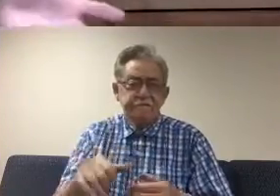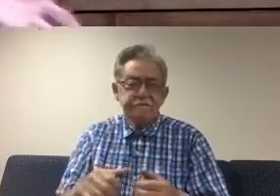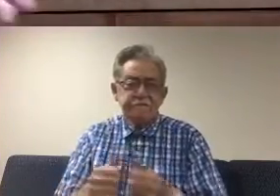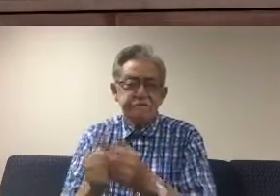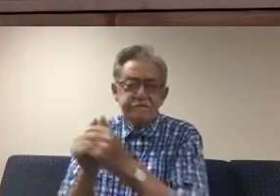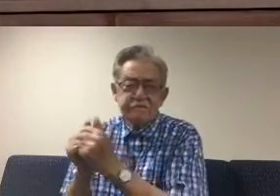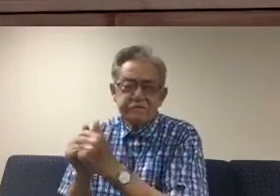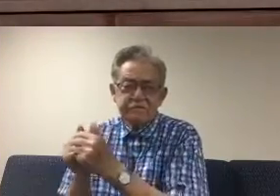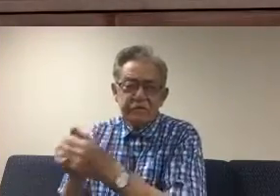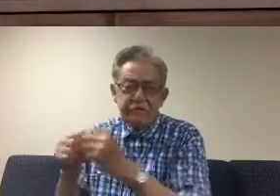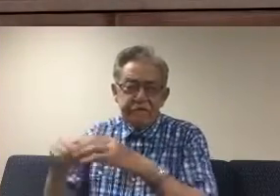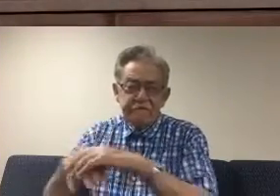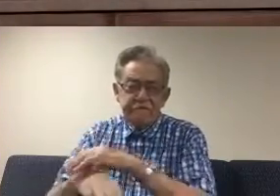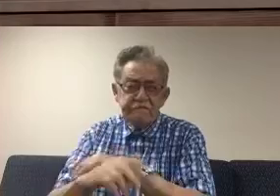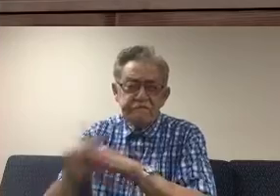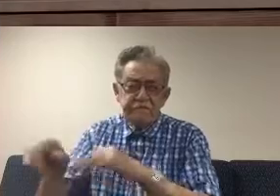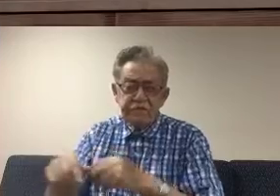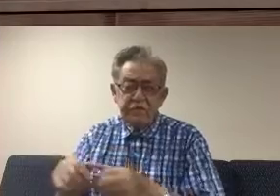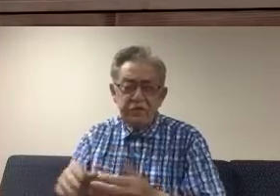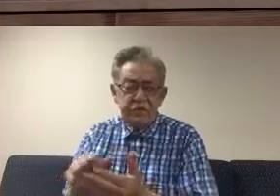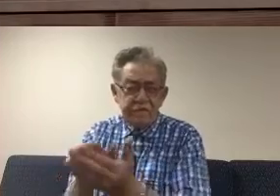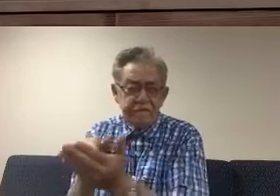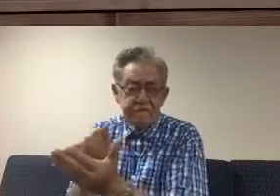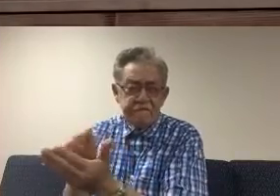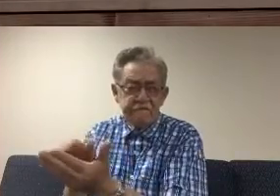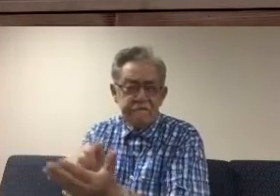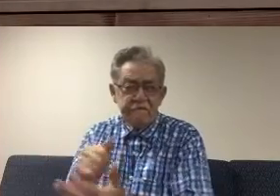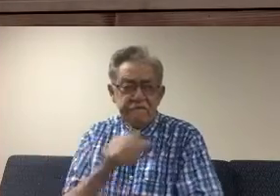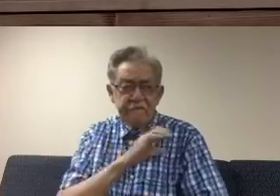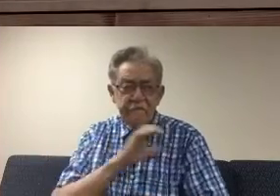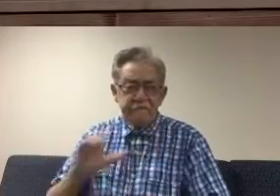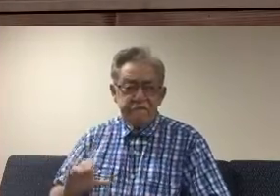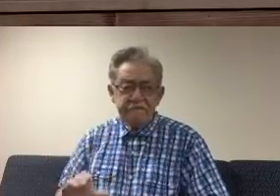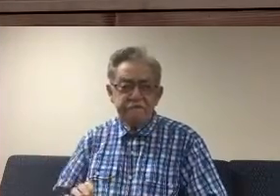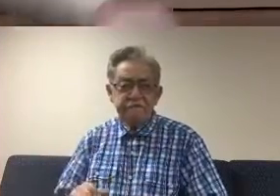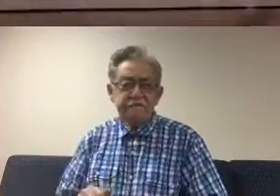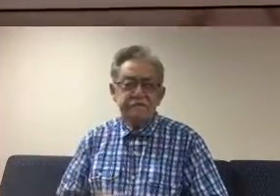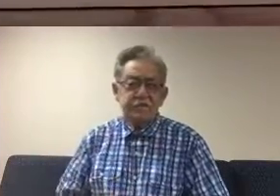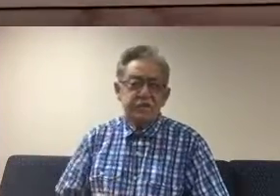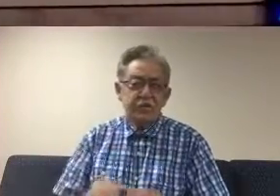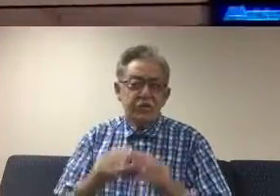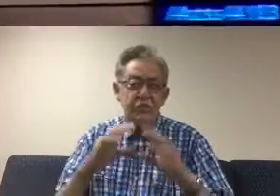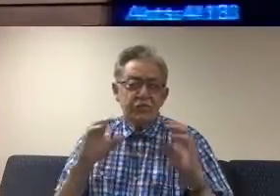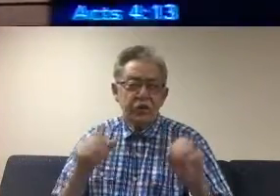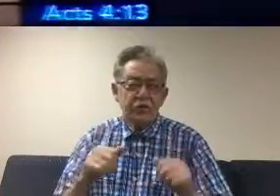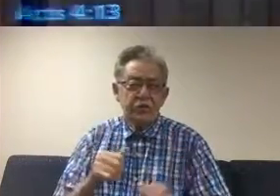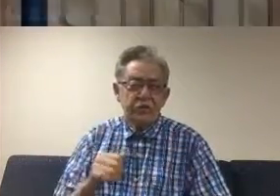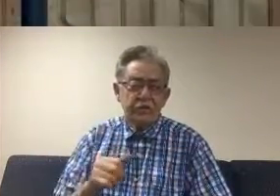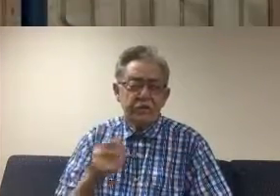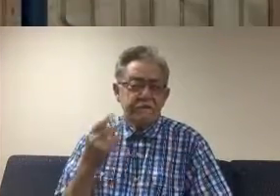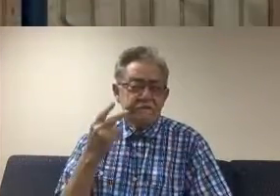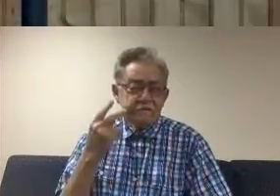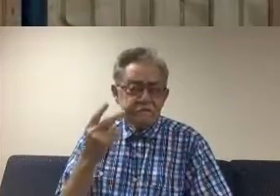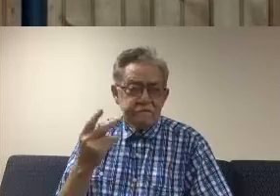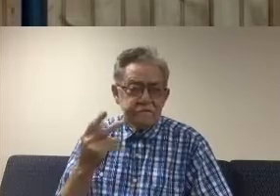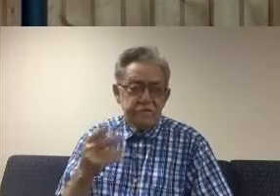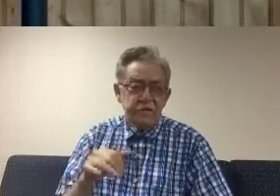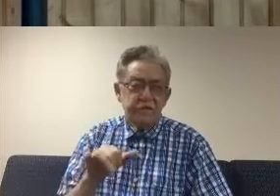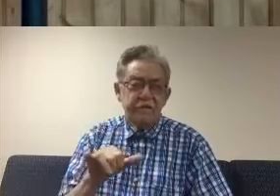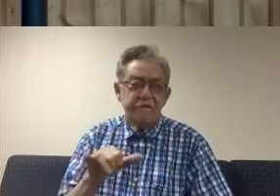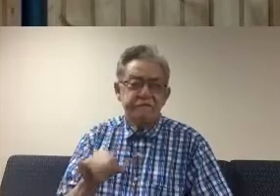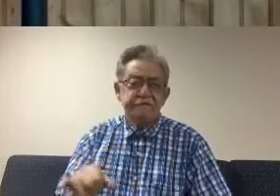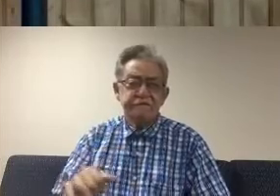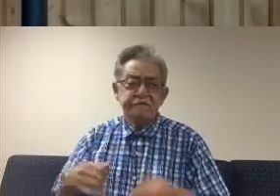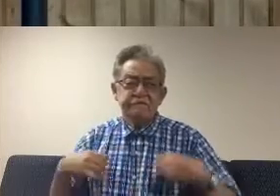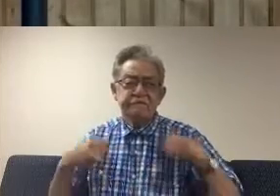That they had imitated Christ. And so they saw this